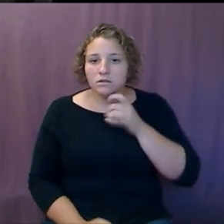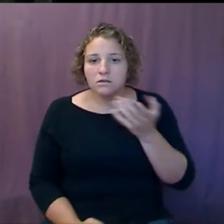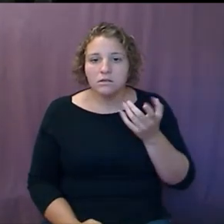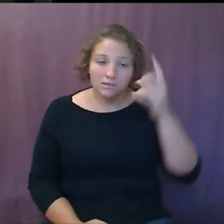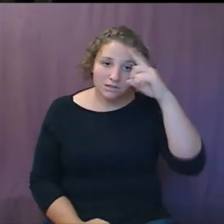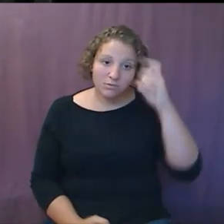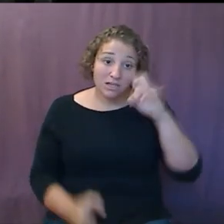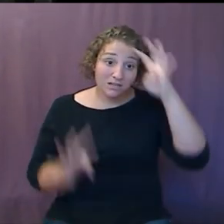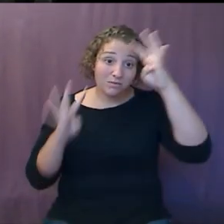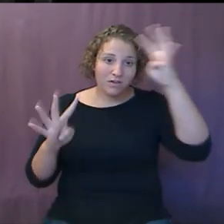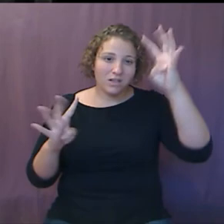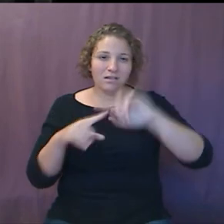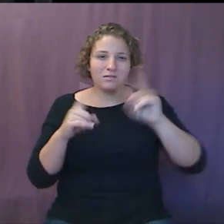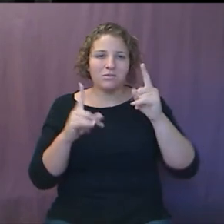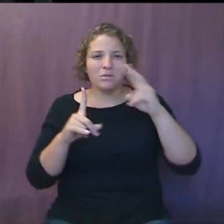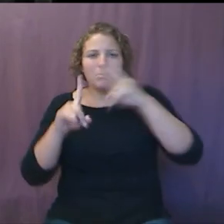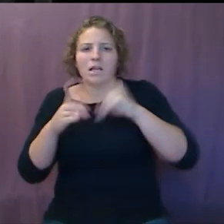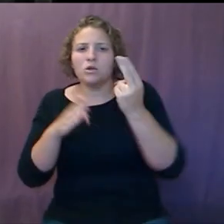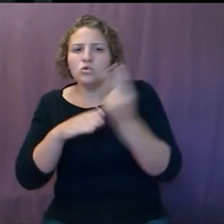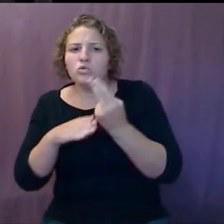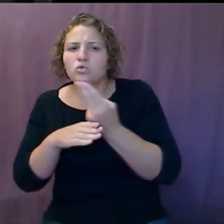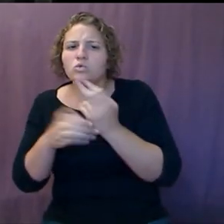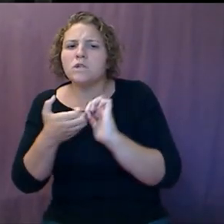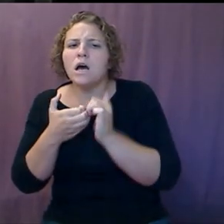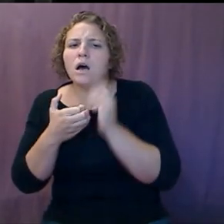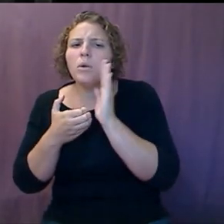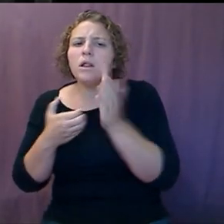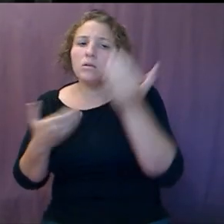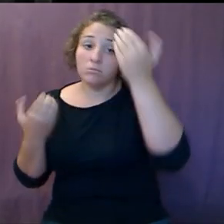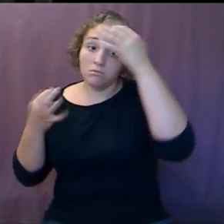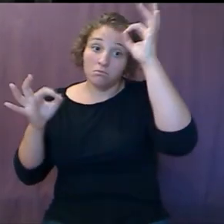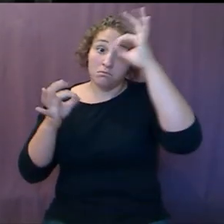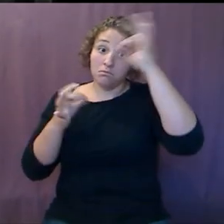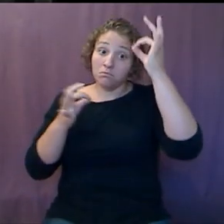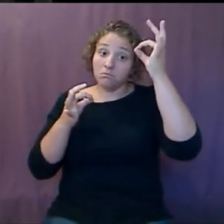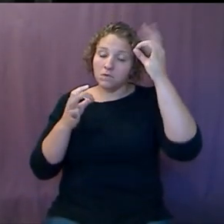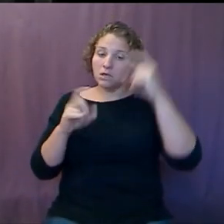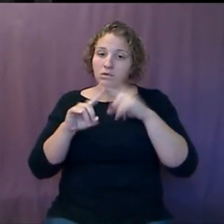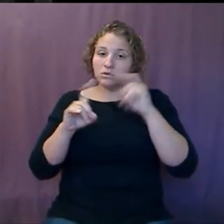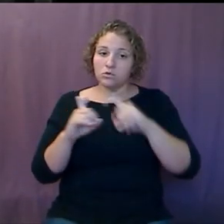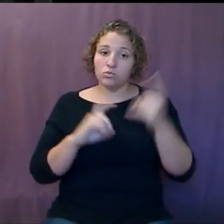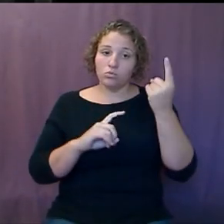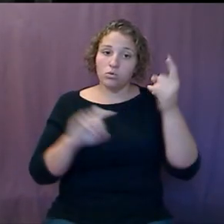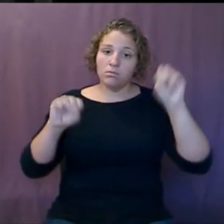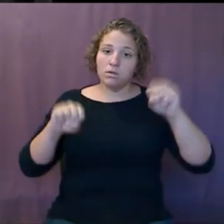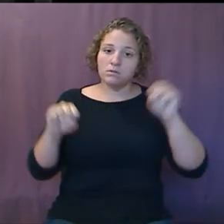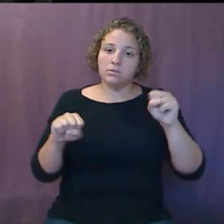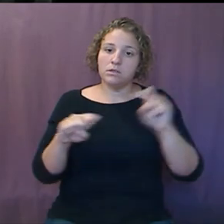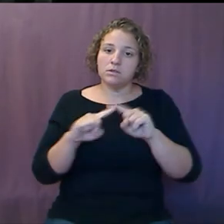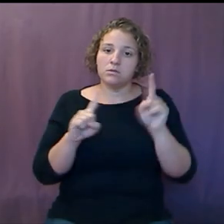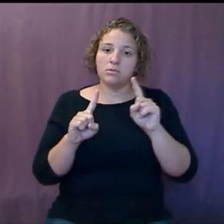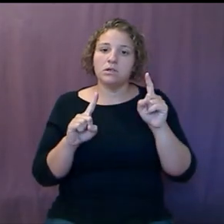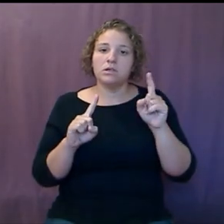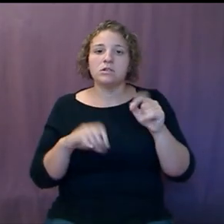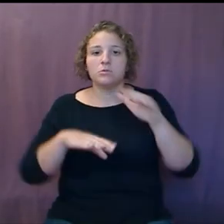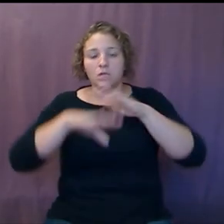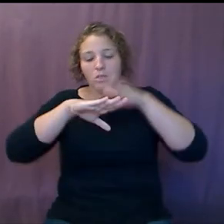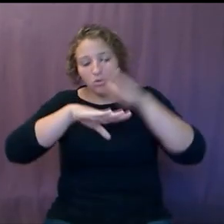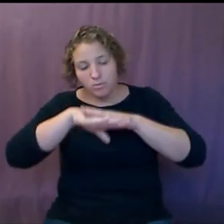they know where they're going to take the application so this was one possibility but then those who said well wait a minute the word is a p it should be a pun